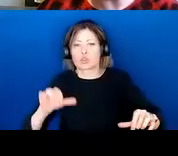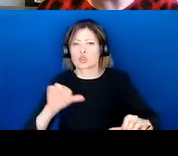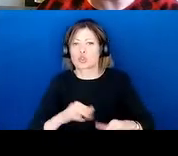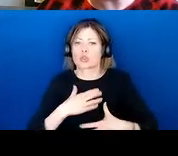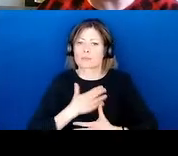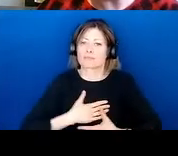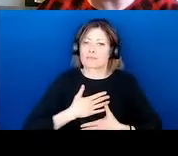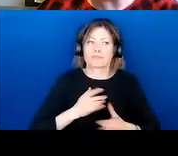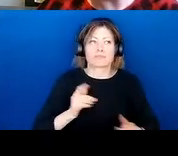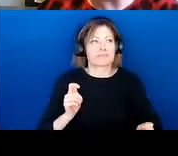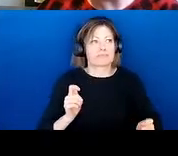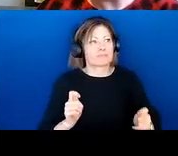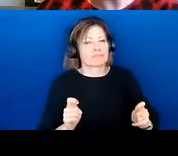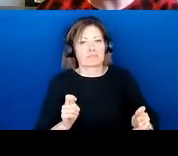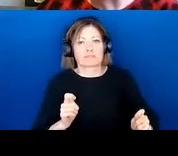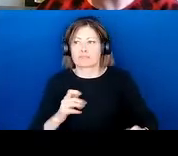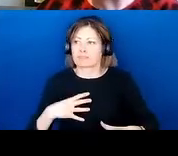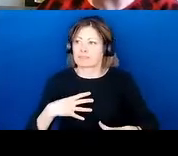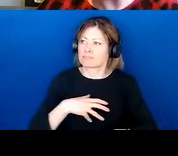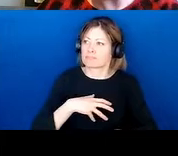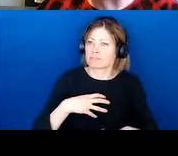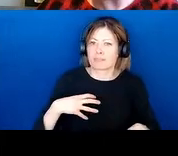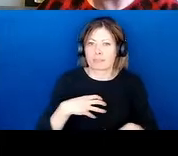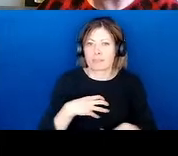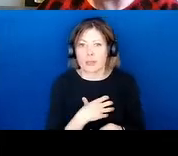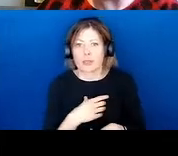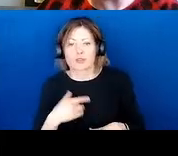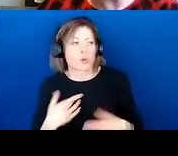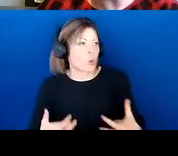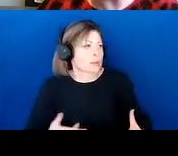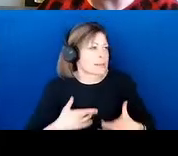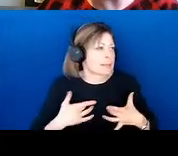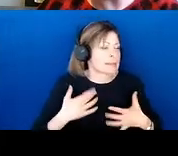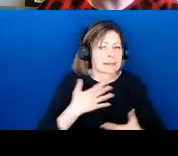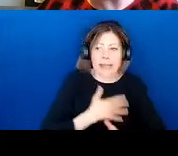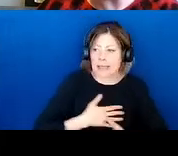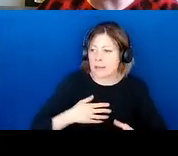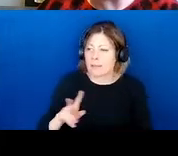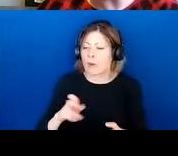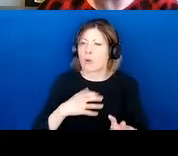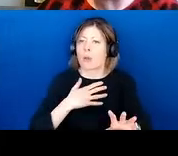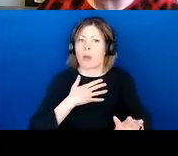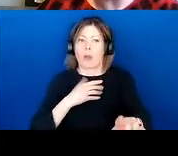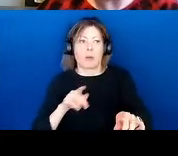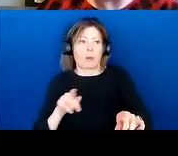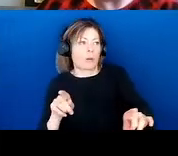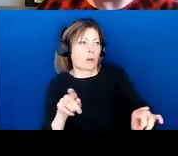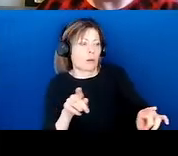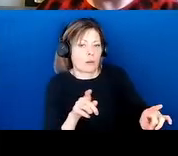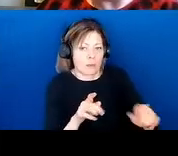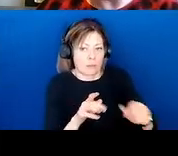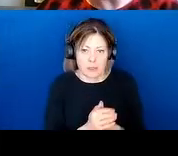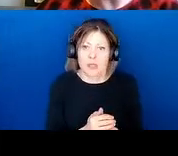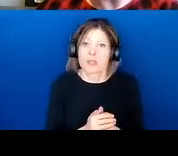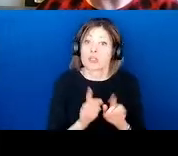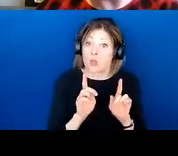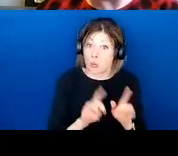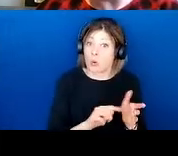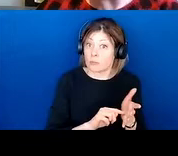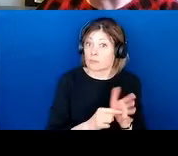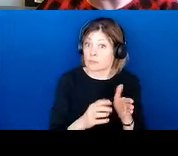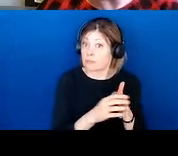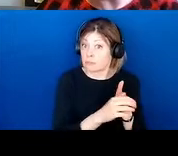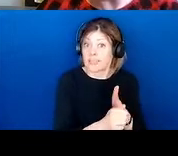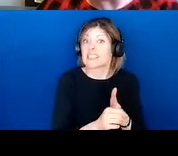and emotions. So let's take a virtual tour now and explore all the places I take my people on